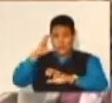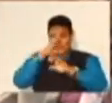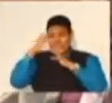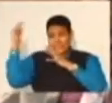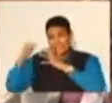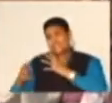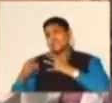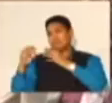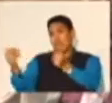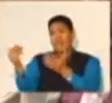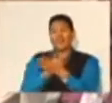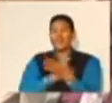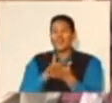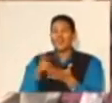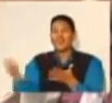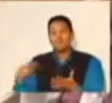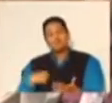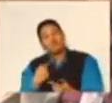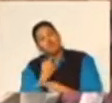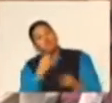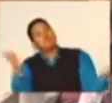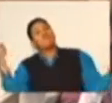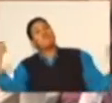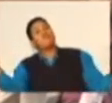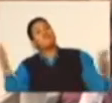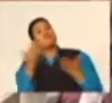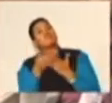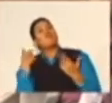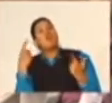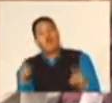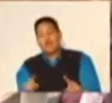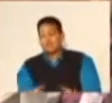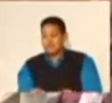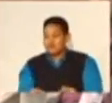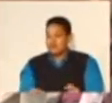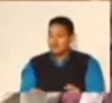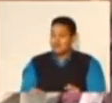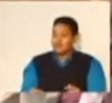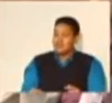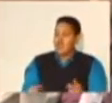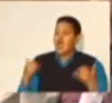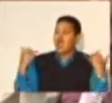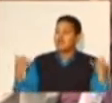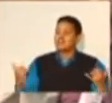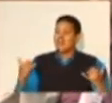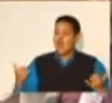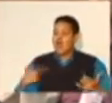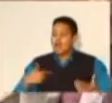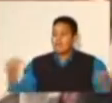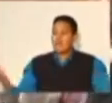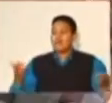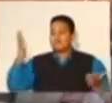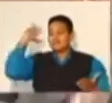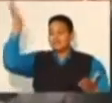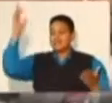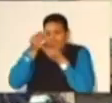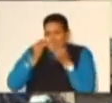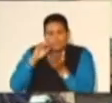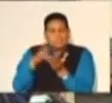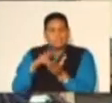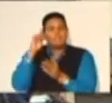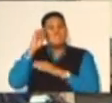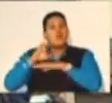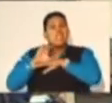The eucalyptus oil. And now, Mr. Speaker, I am here to deliver prosperity to the people of